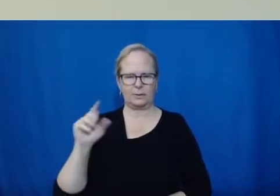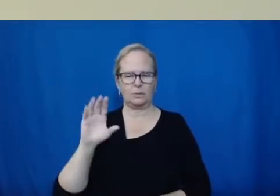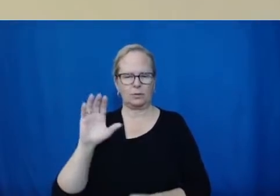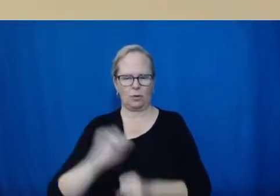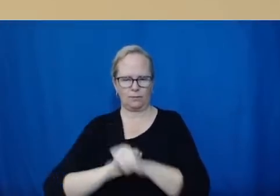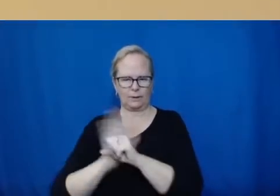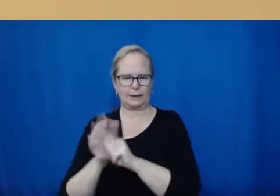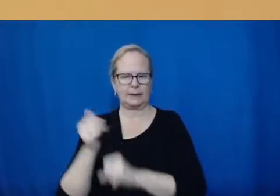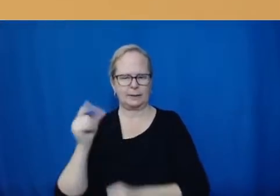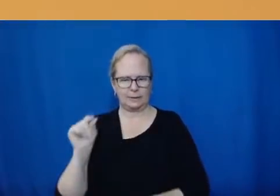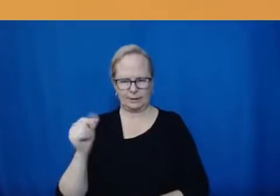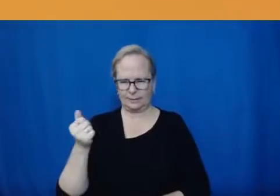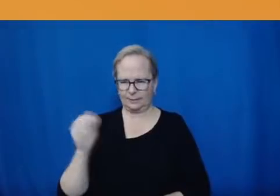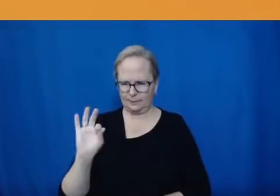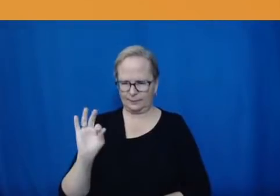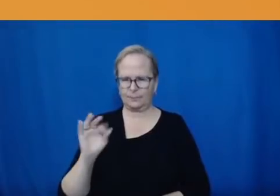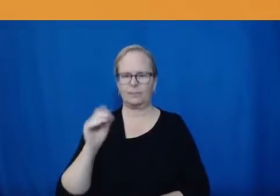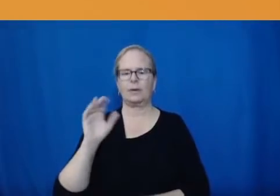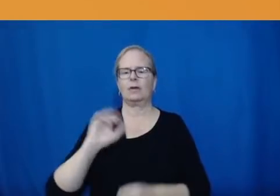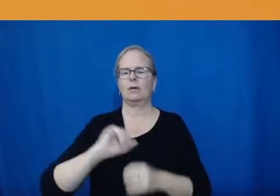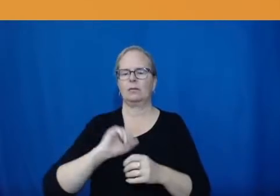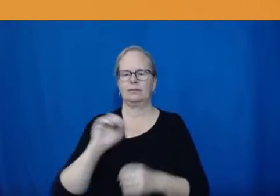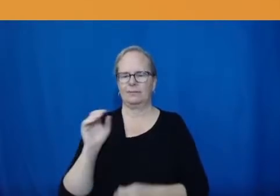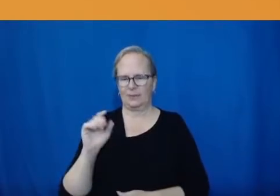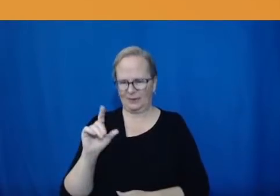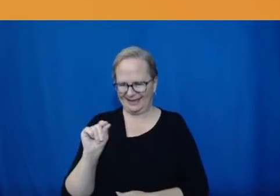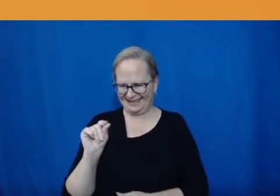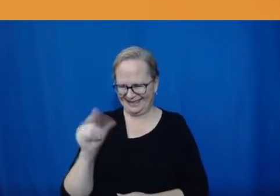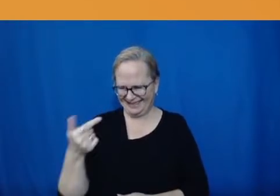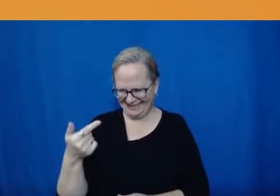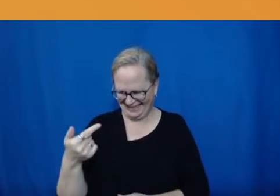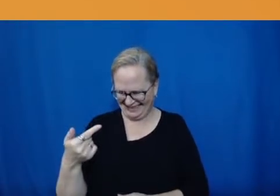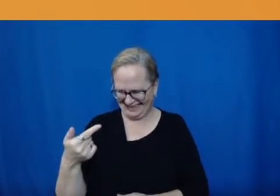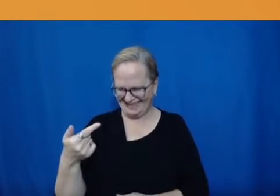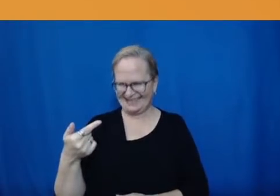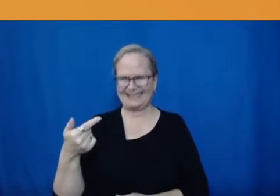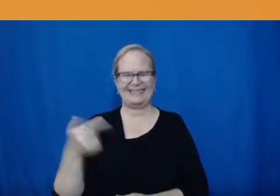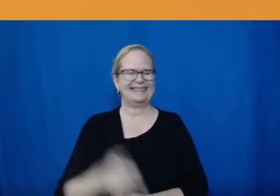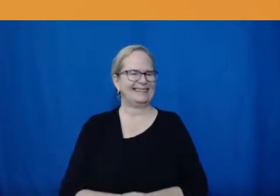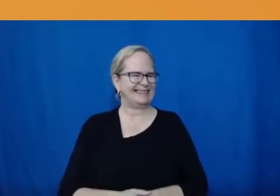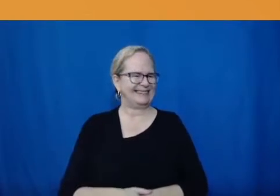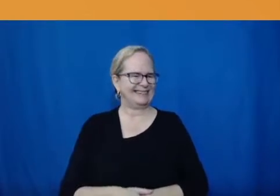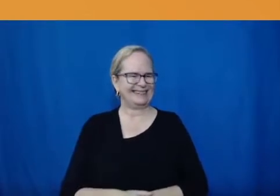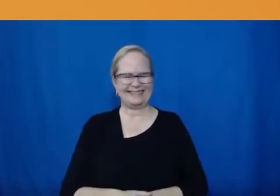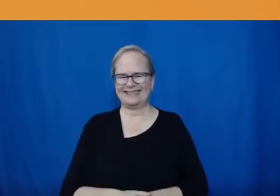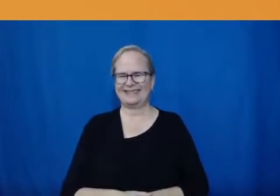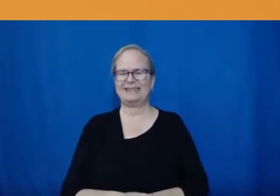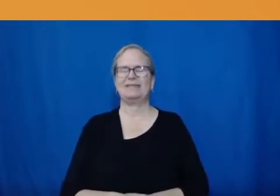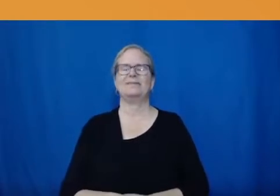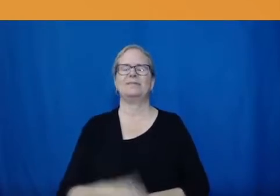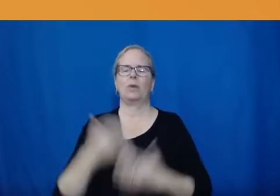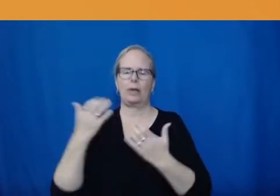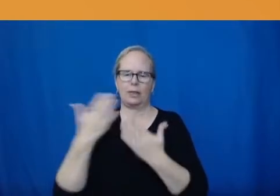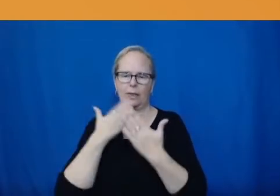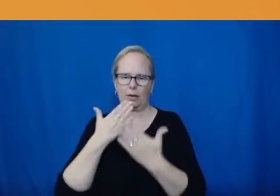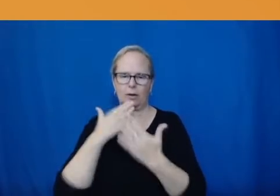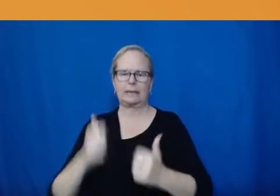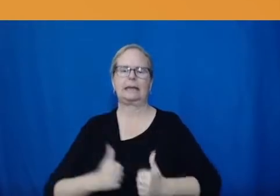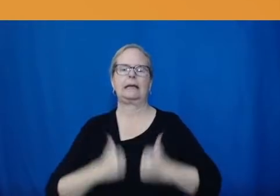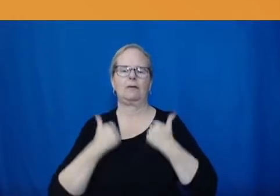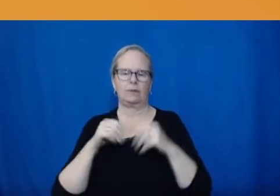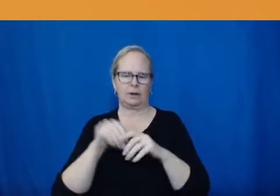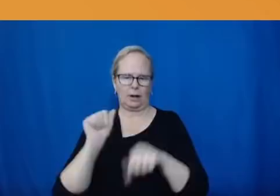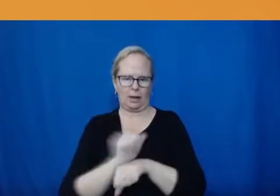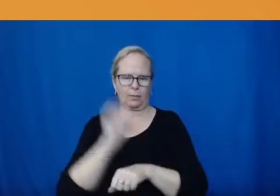live streaming from the traditional and ancestral territory of many people. We are grateful to live and work in Alberta, a province on the traditional